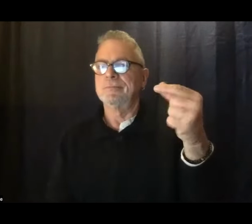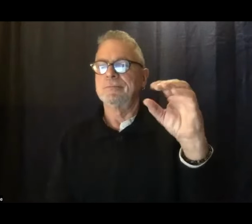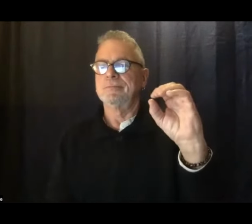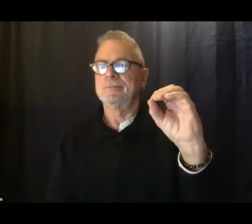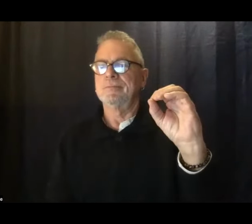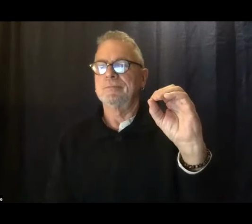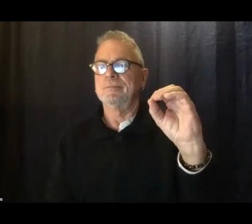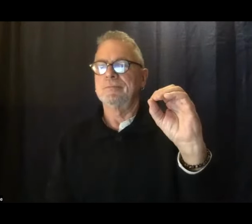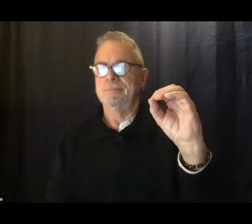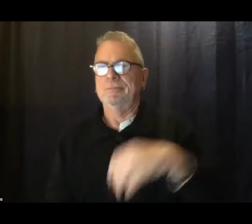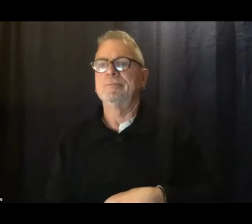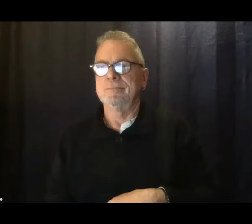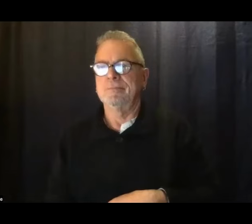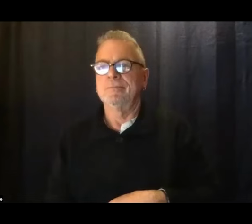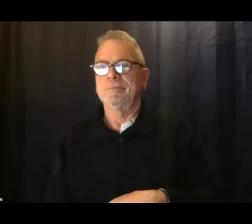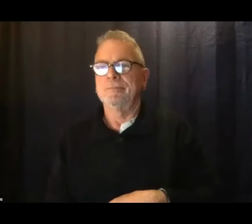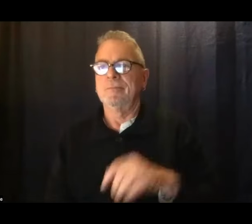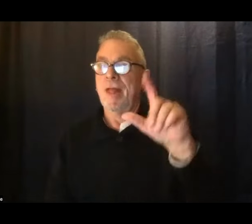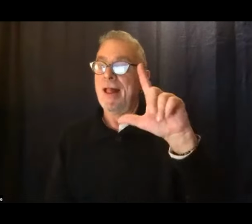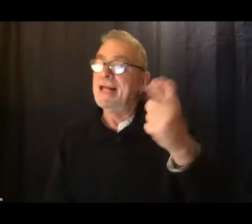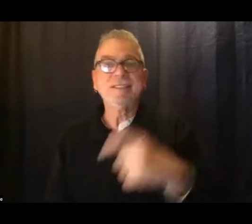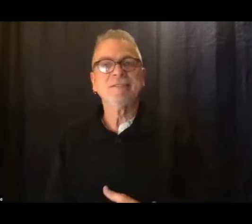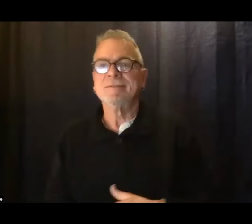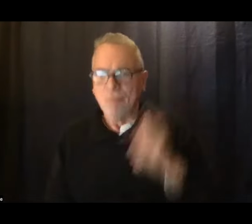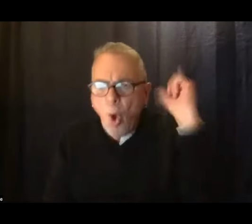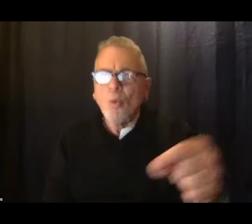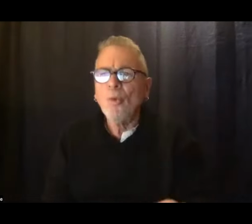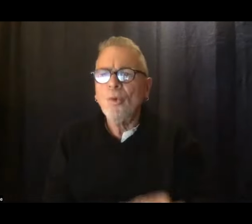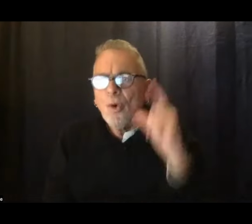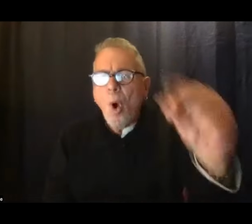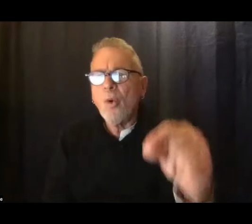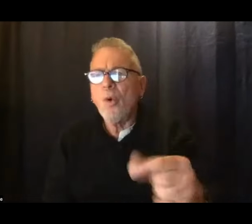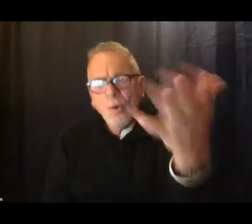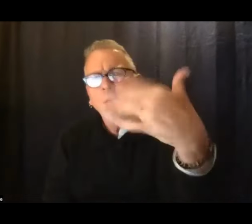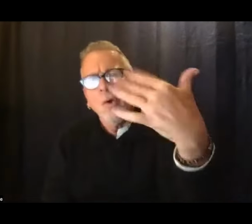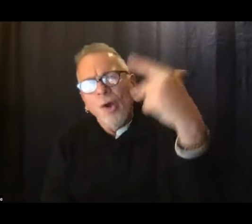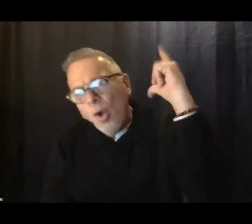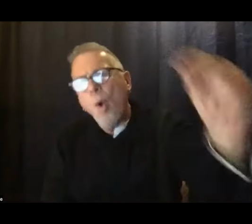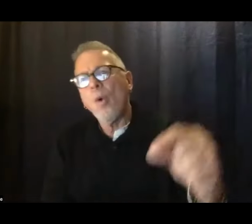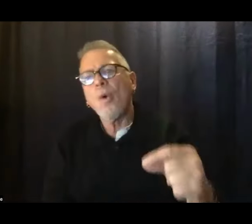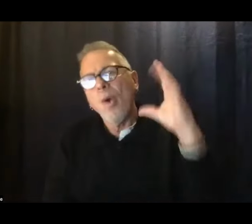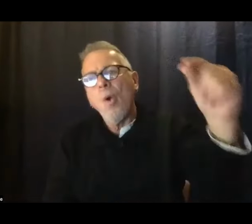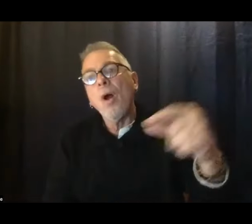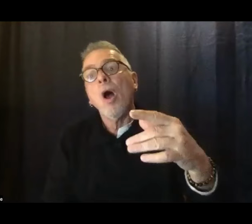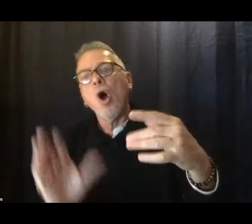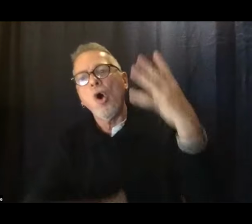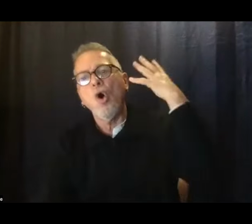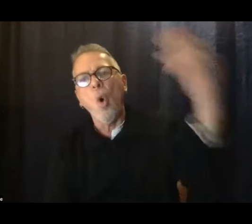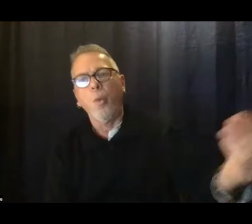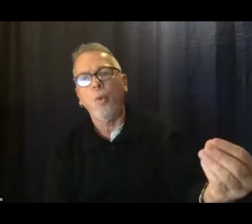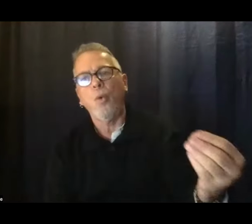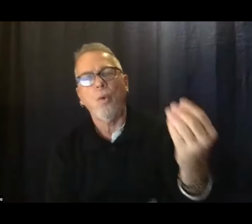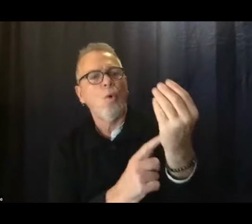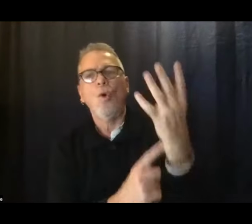G-O, the English word, right? This is the normal production if you're going to spell the word go using the letters. But lexicalize, you've got